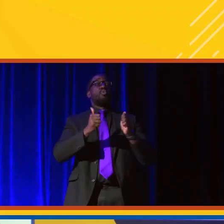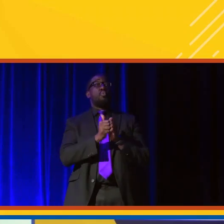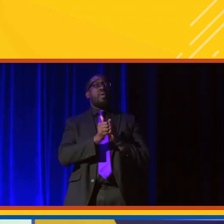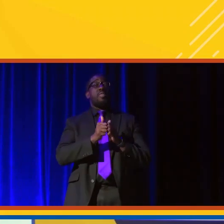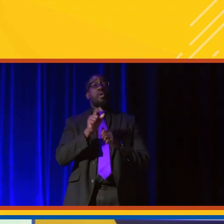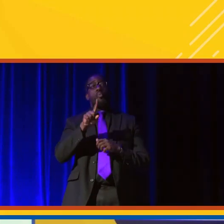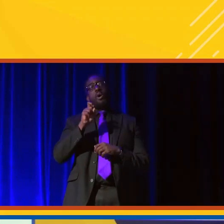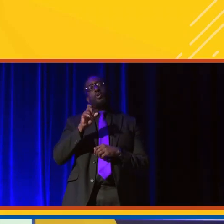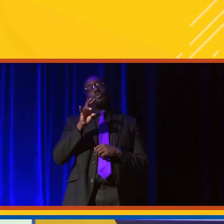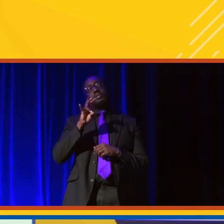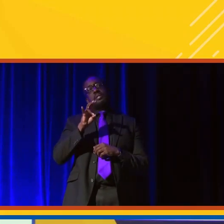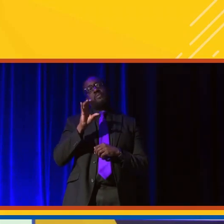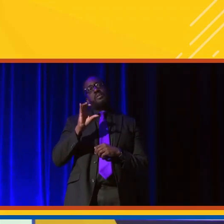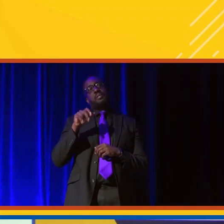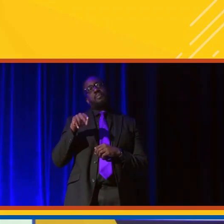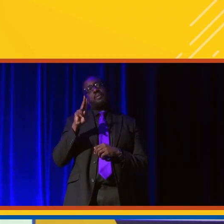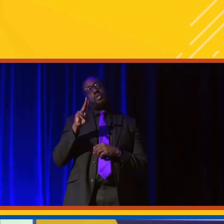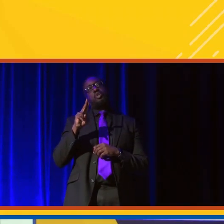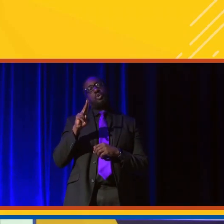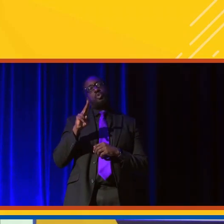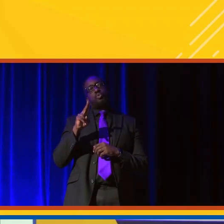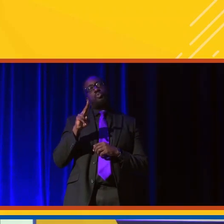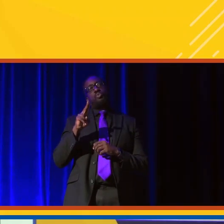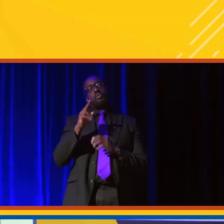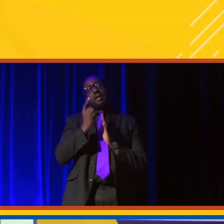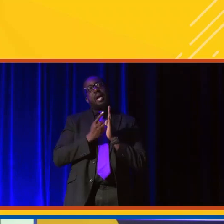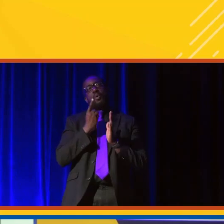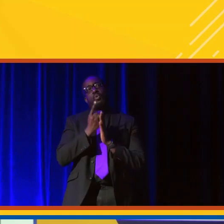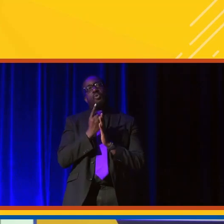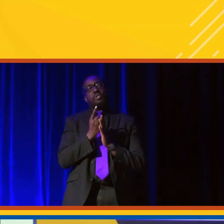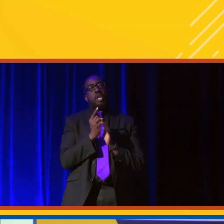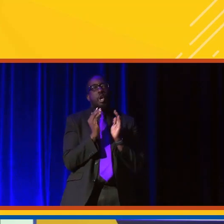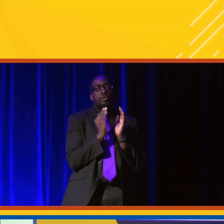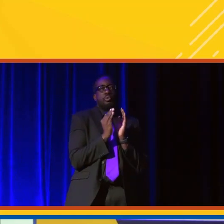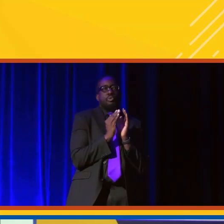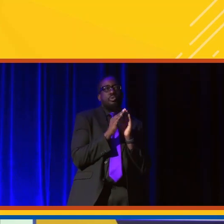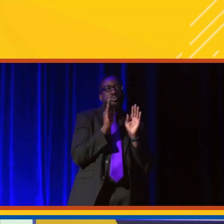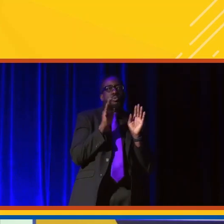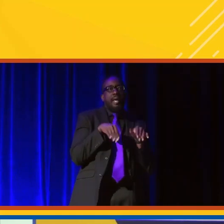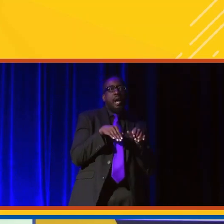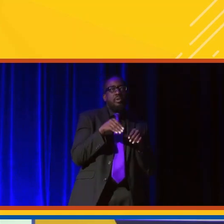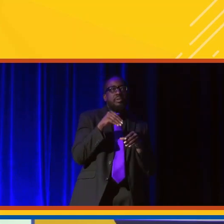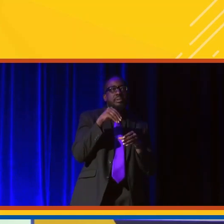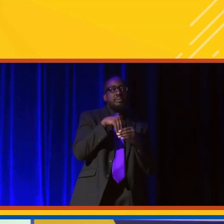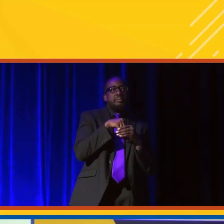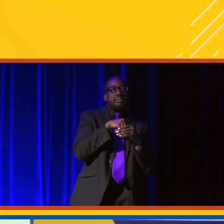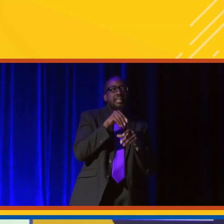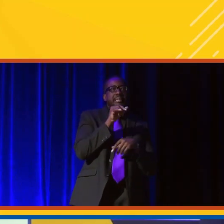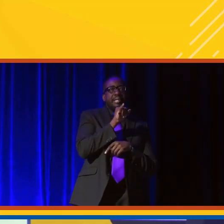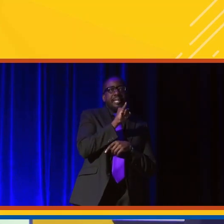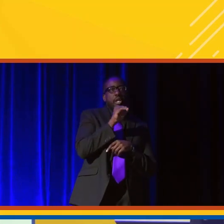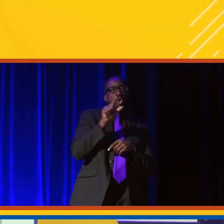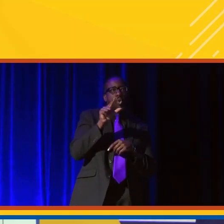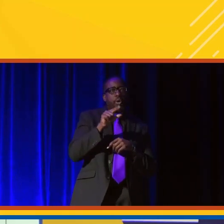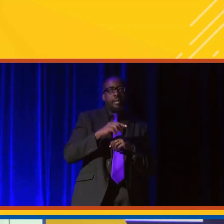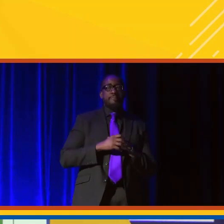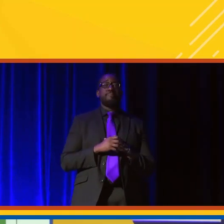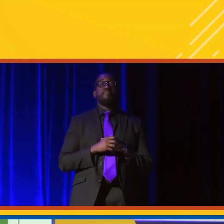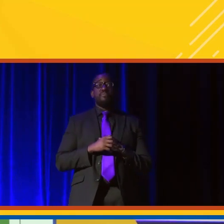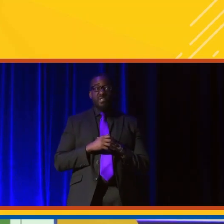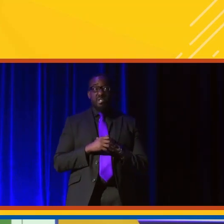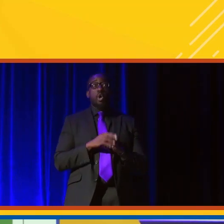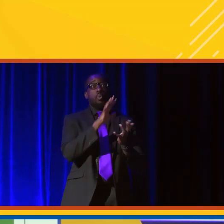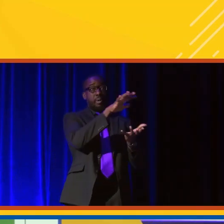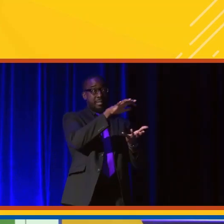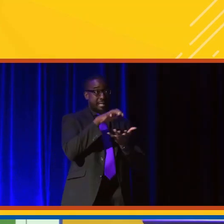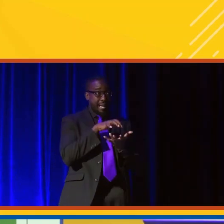home little computing cluster in Illinois. So what this lets us do now is take a polymer or a soft material and compute its